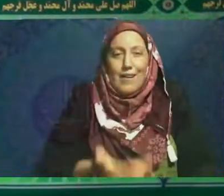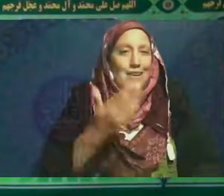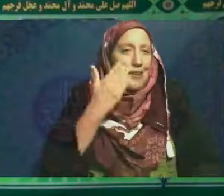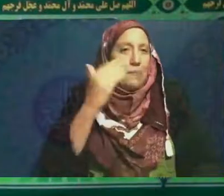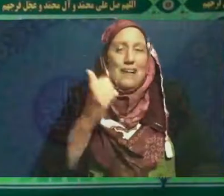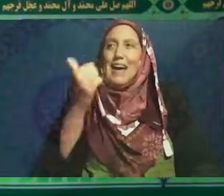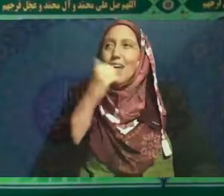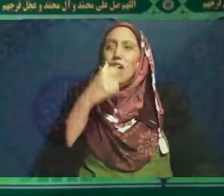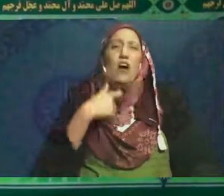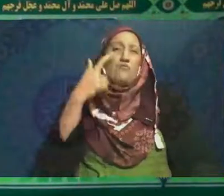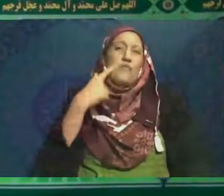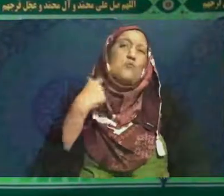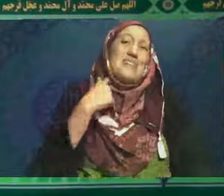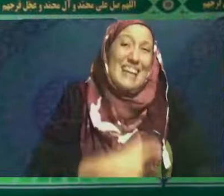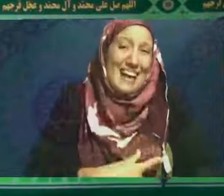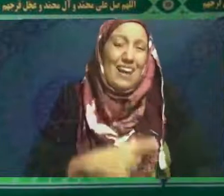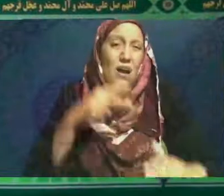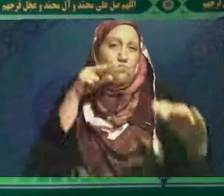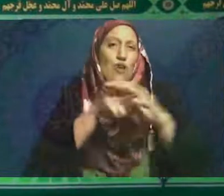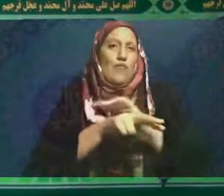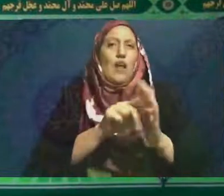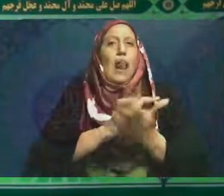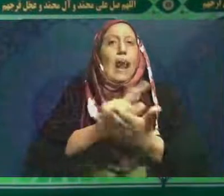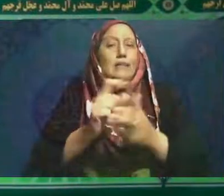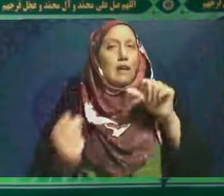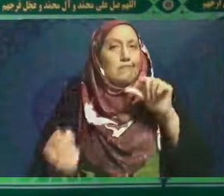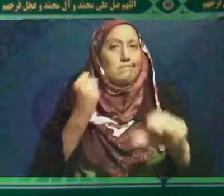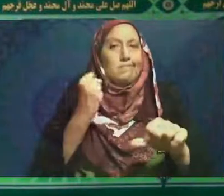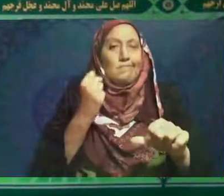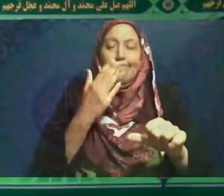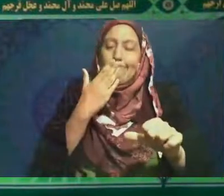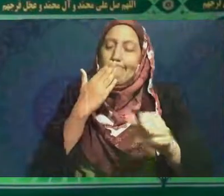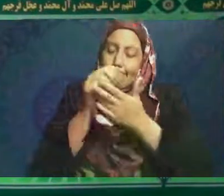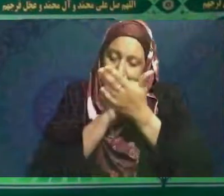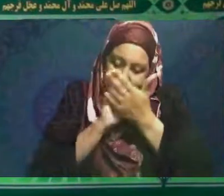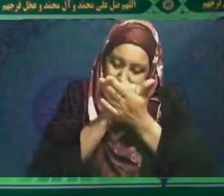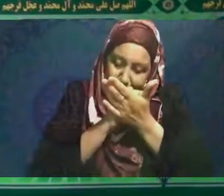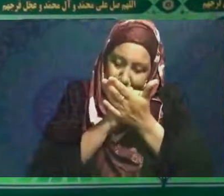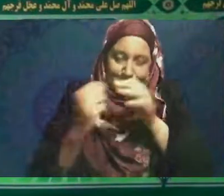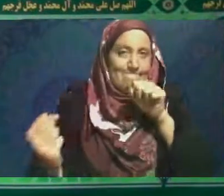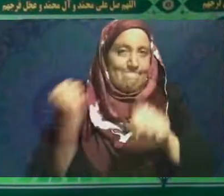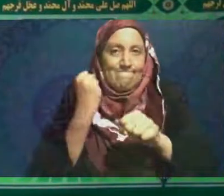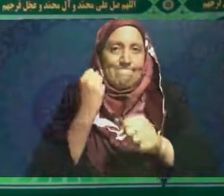make a U-turn. Now you regret it. Always there is a chance for you to be